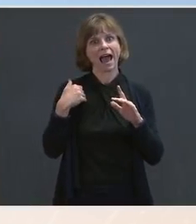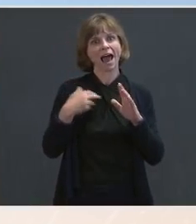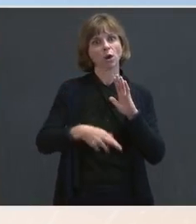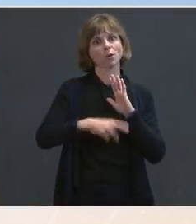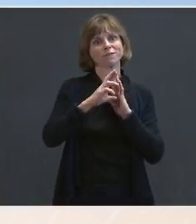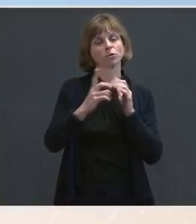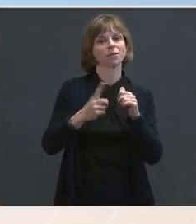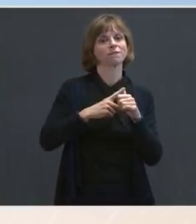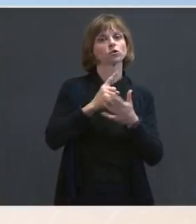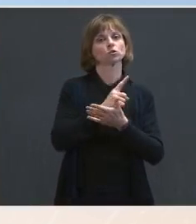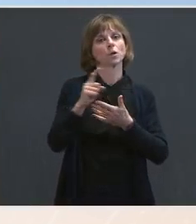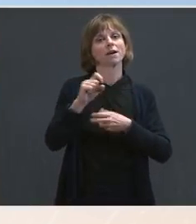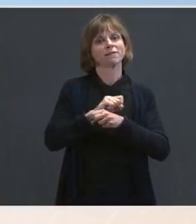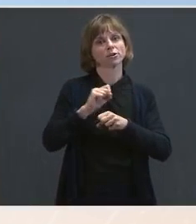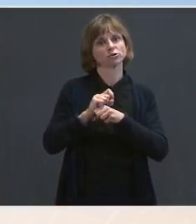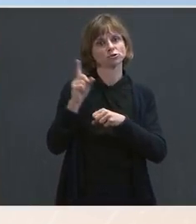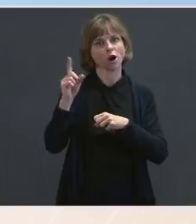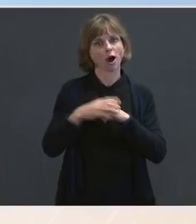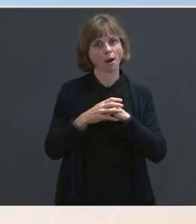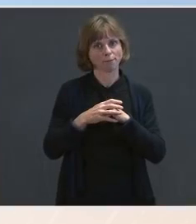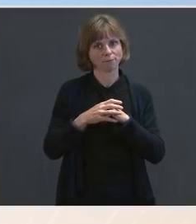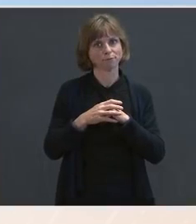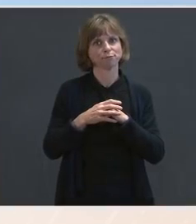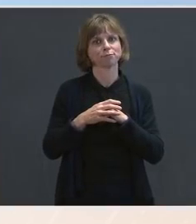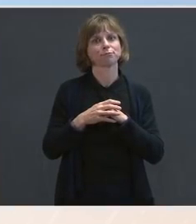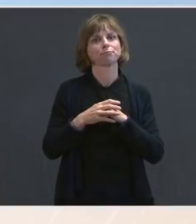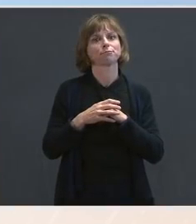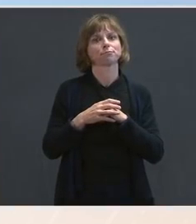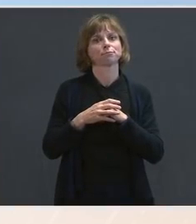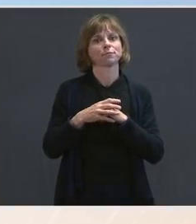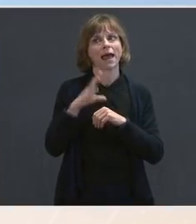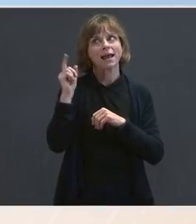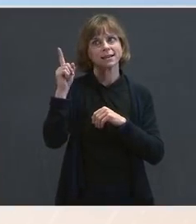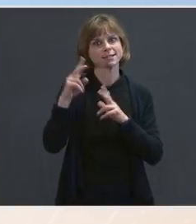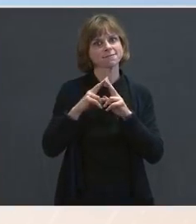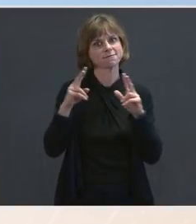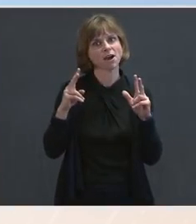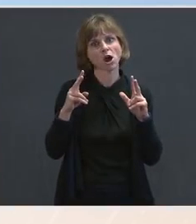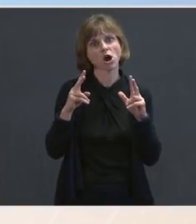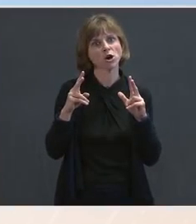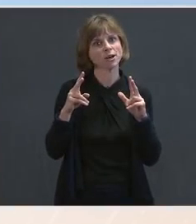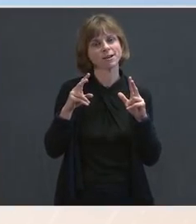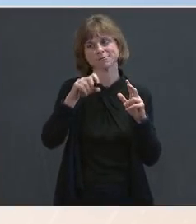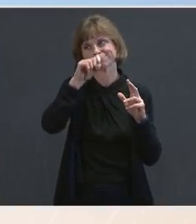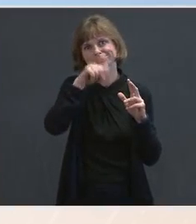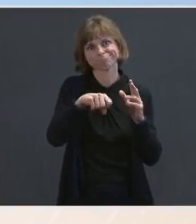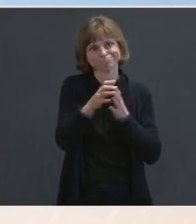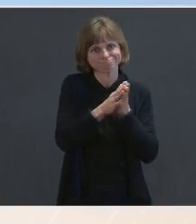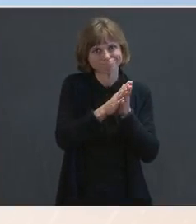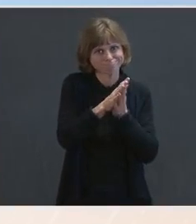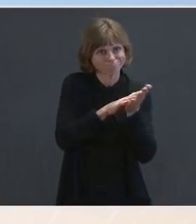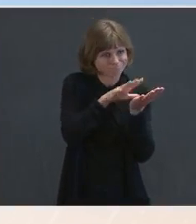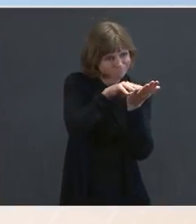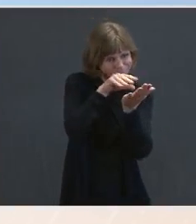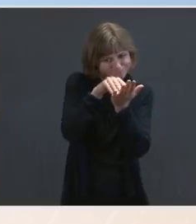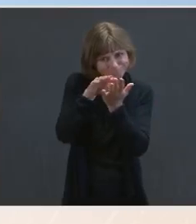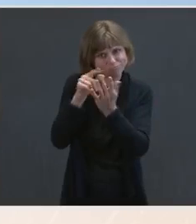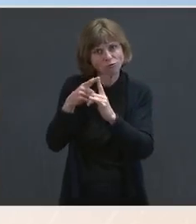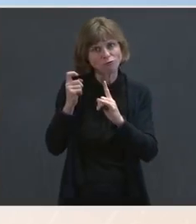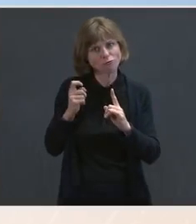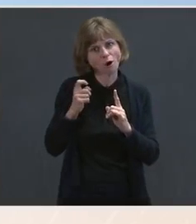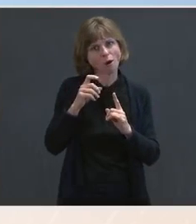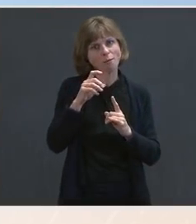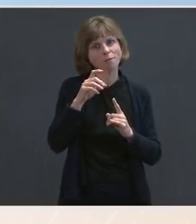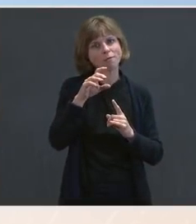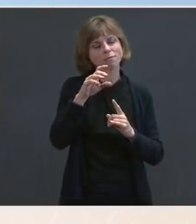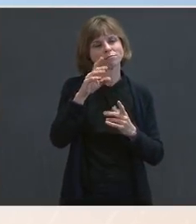job. He's also a diligent and an eager consumer of intelligence. And as you'd expect, appropriate elements of the